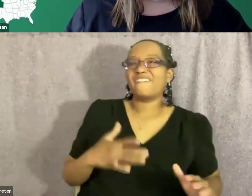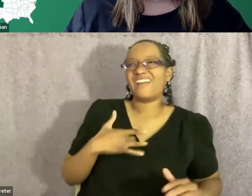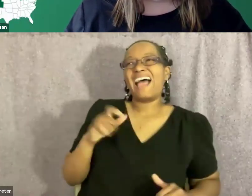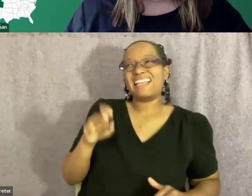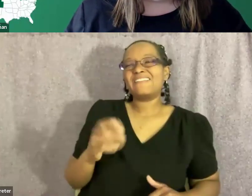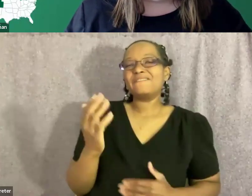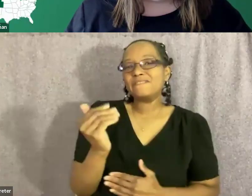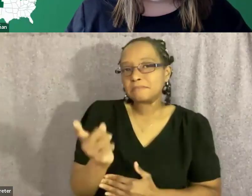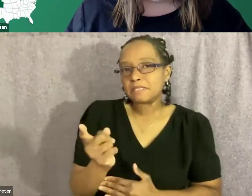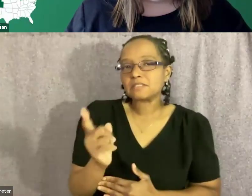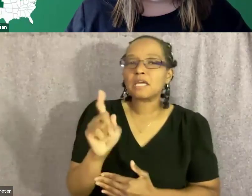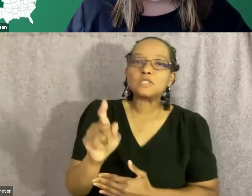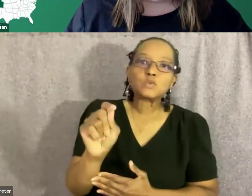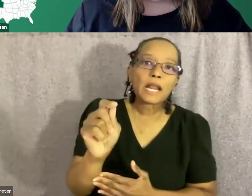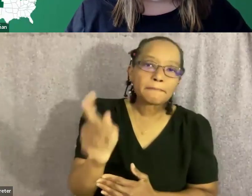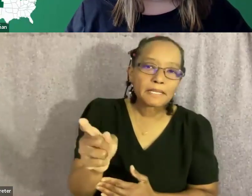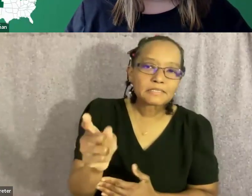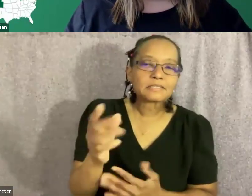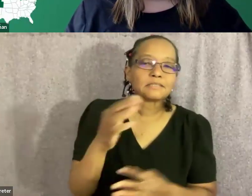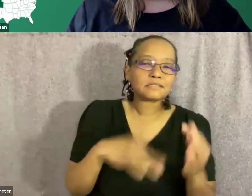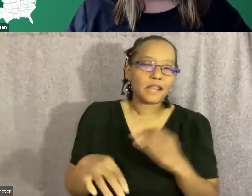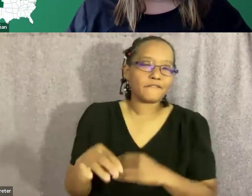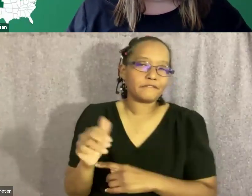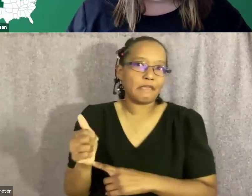15 minutes or 20 minutes or something. So that could be a